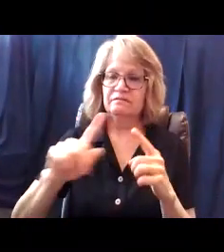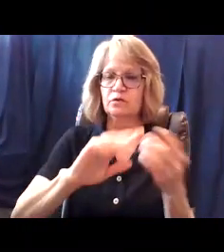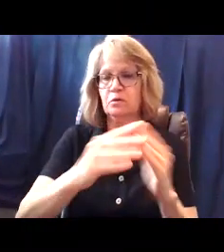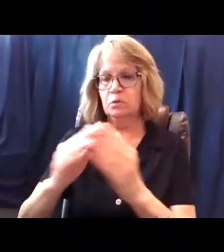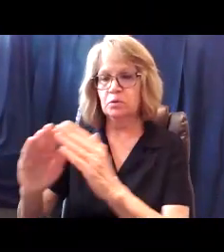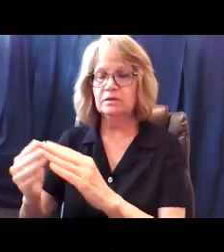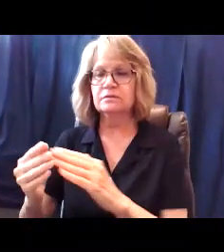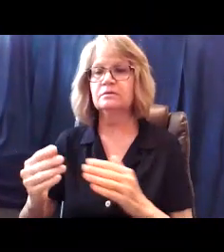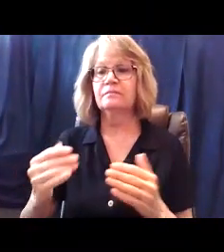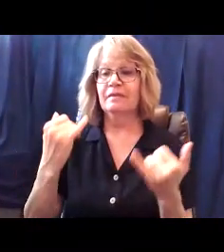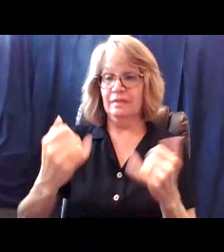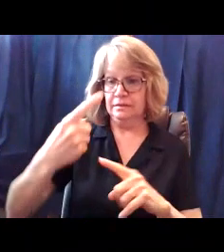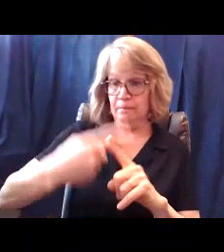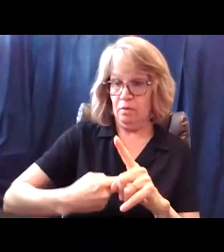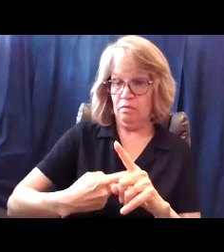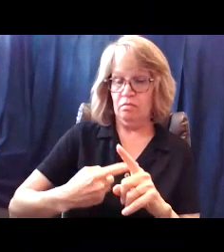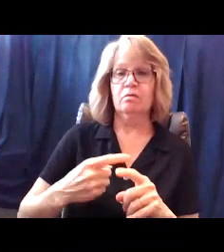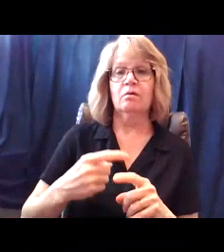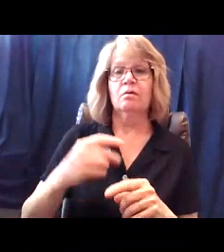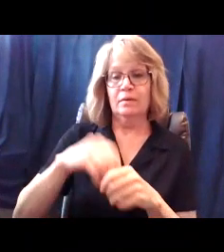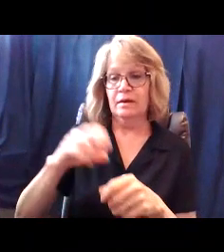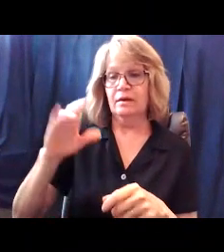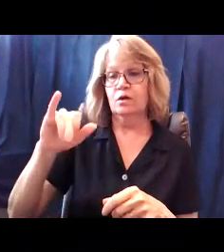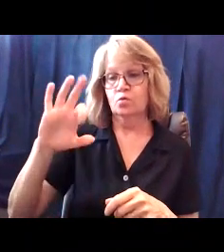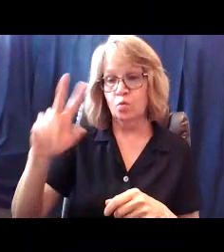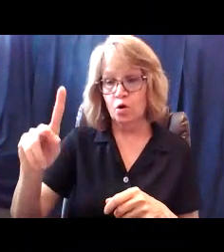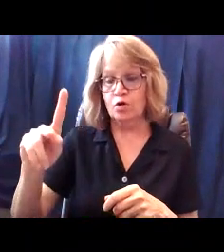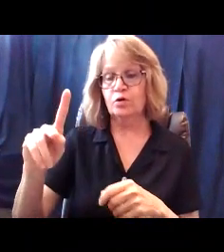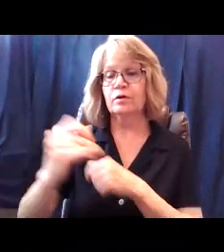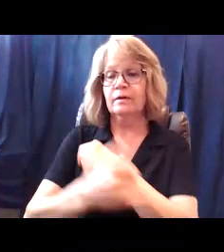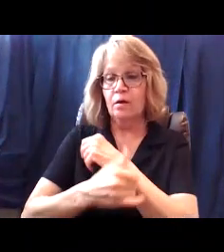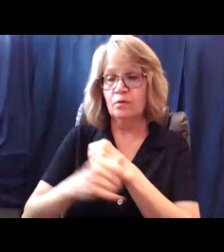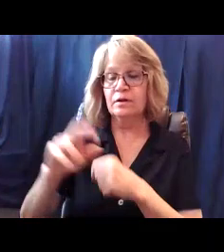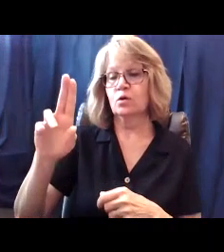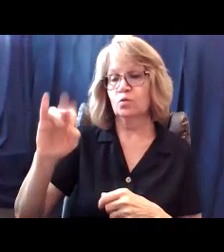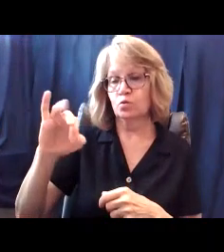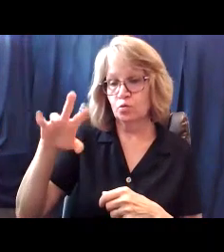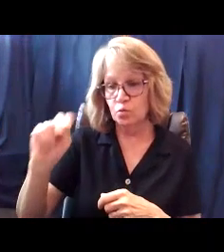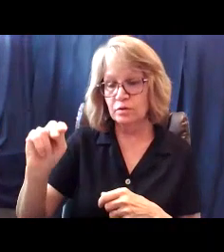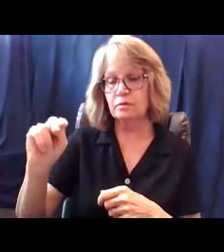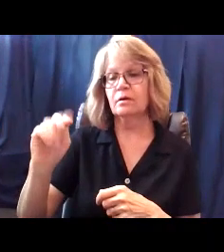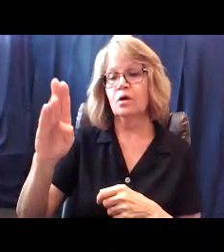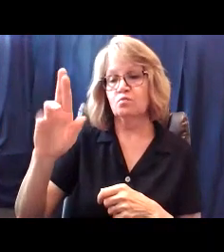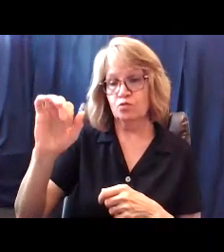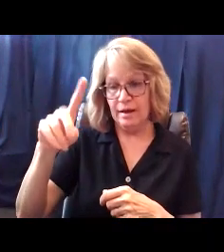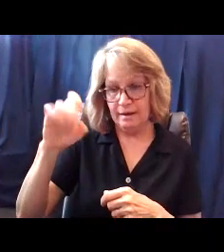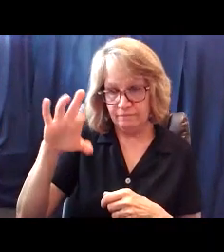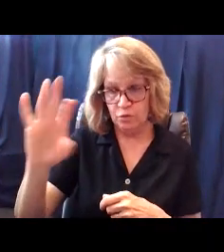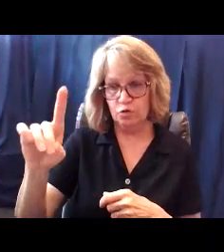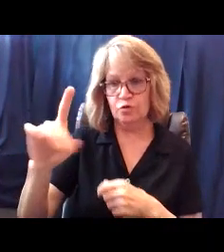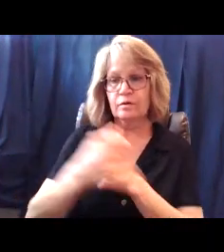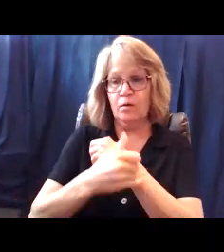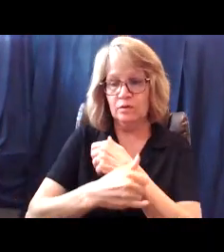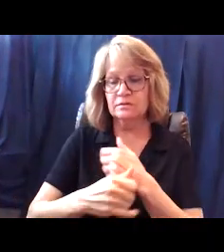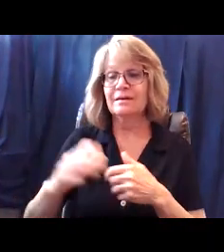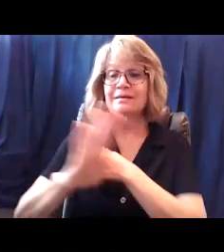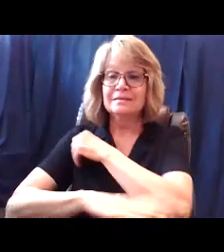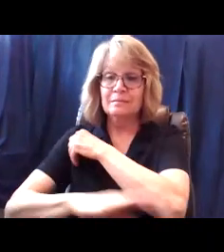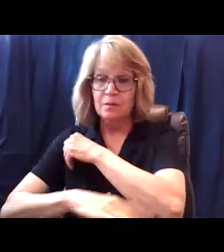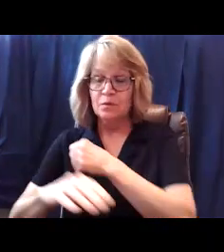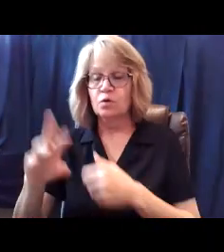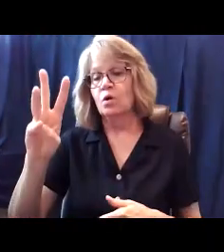this coming month in August, we'll be in York County, Union County, and Bradford County. And then in September, we're going to be visiting Westmoreland